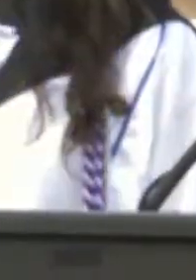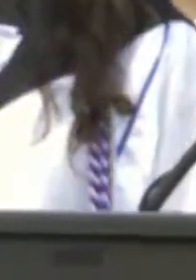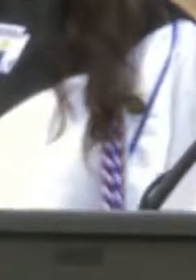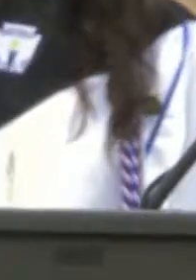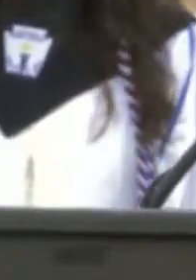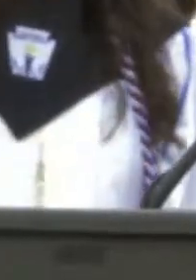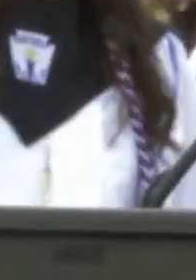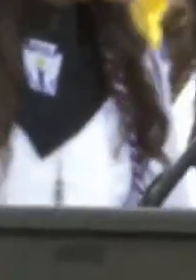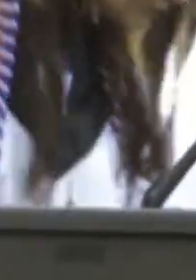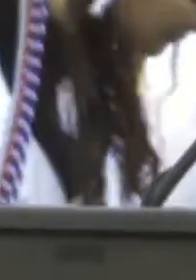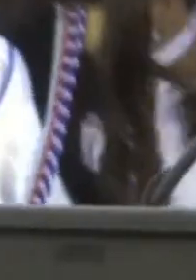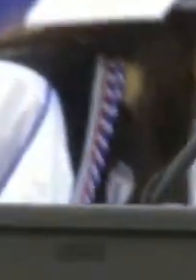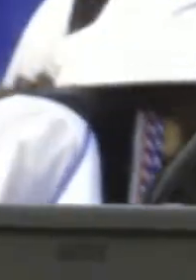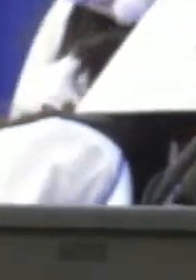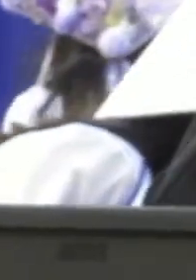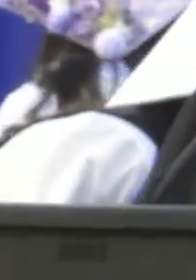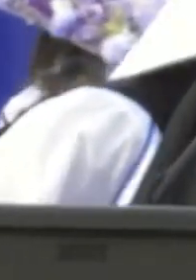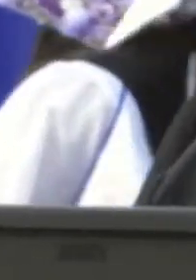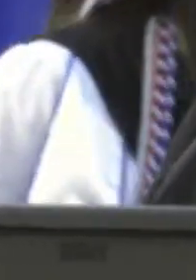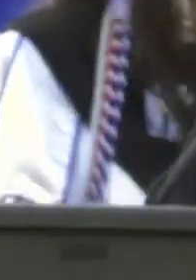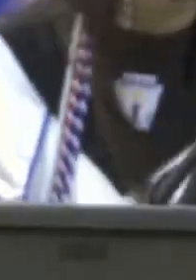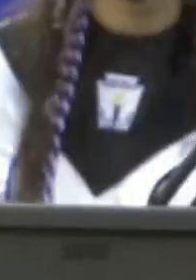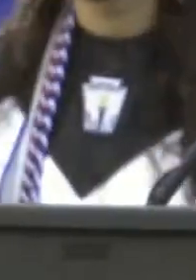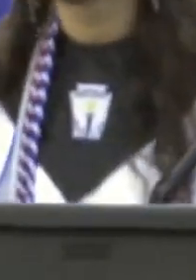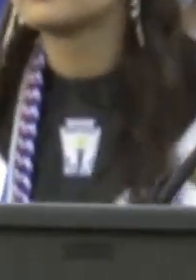You may be seated.